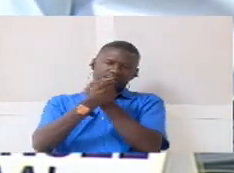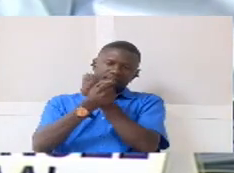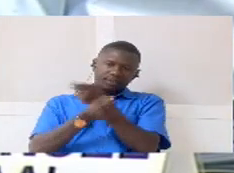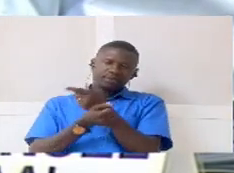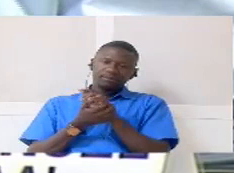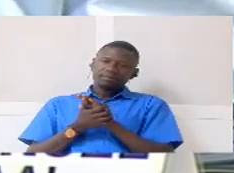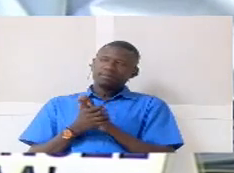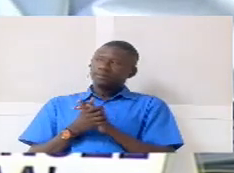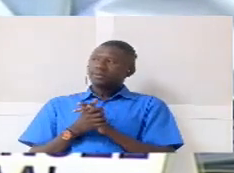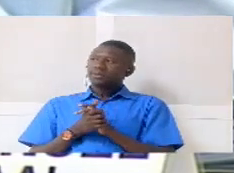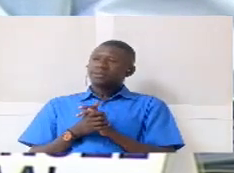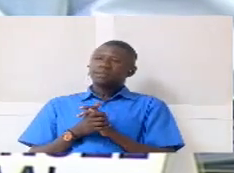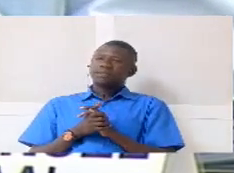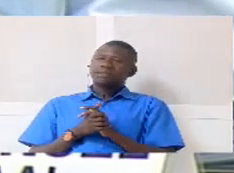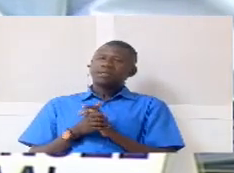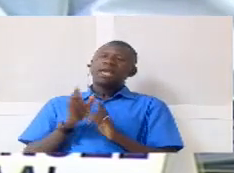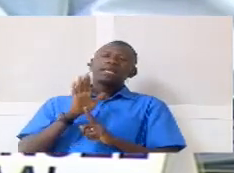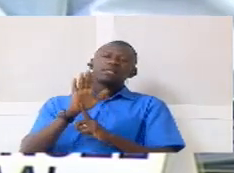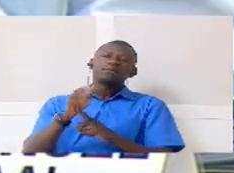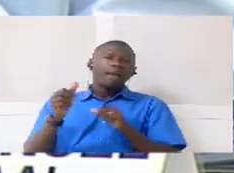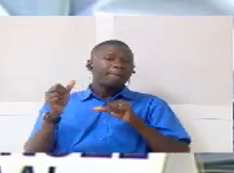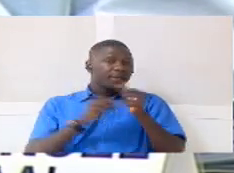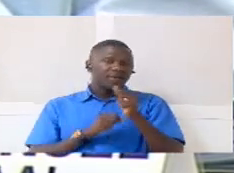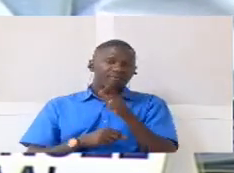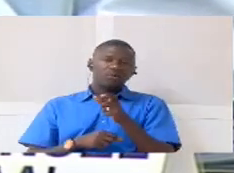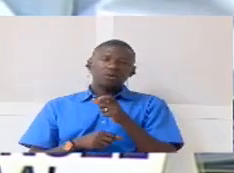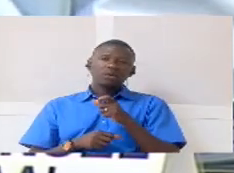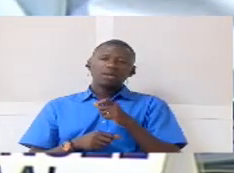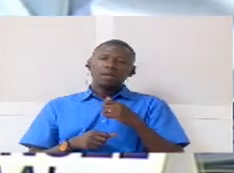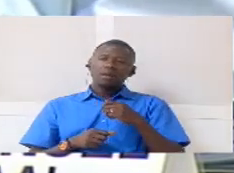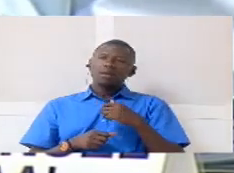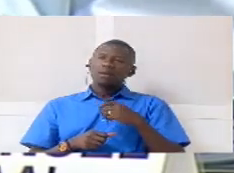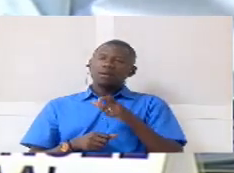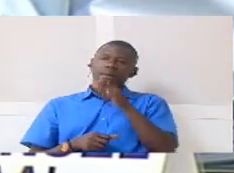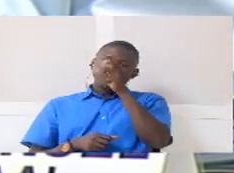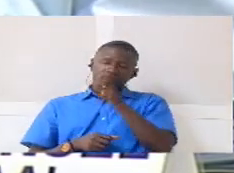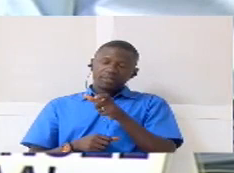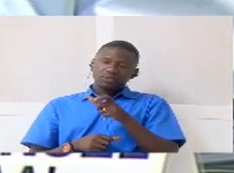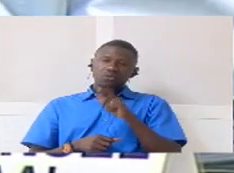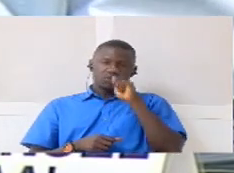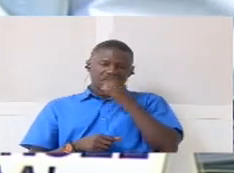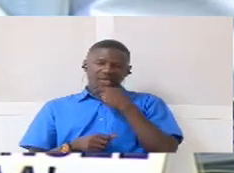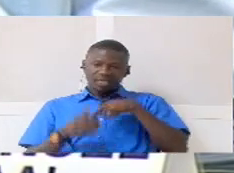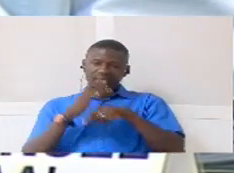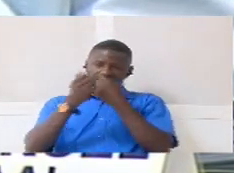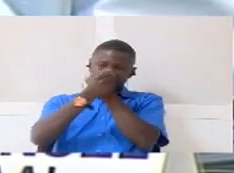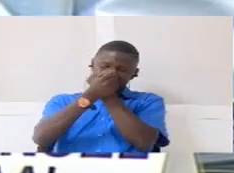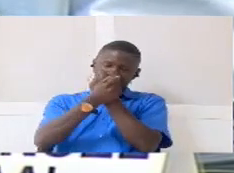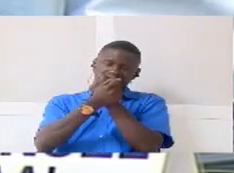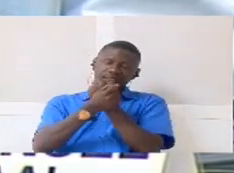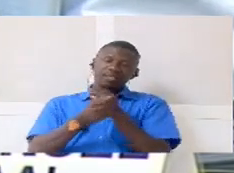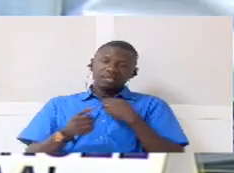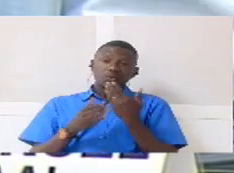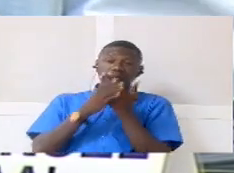That it's better for a prisoner to die in the prison than a prisoner to escape. Because if a prisoner dies,